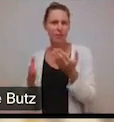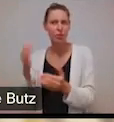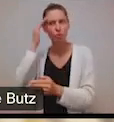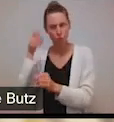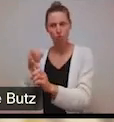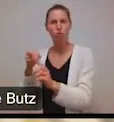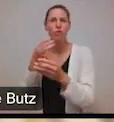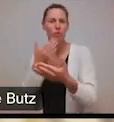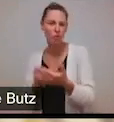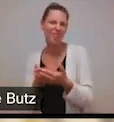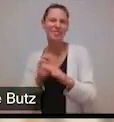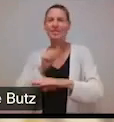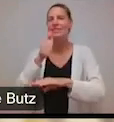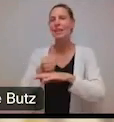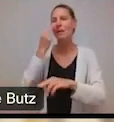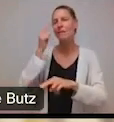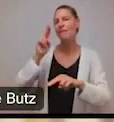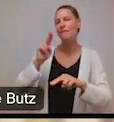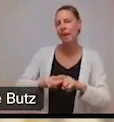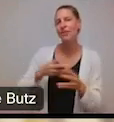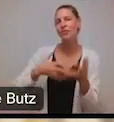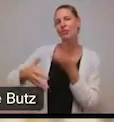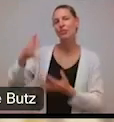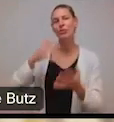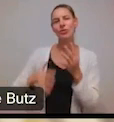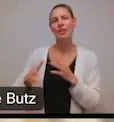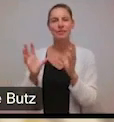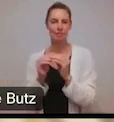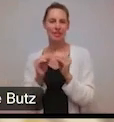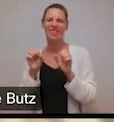up a fun social engagement. So this can be a very casual email.